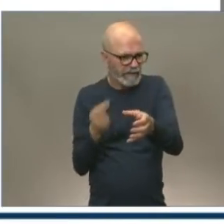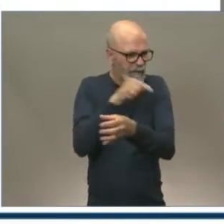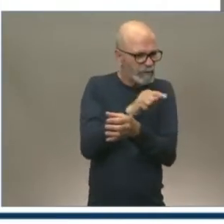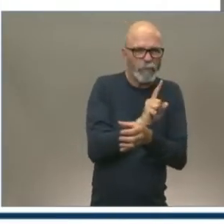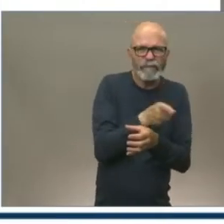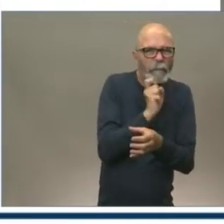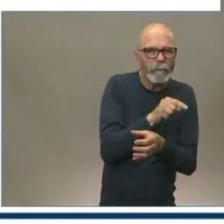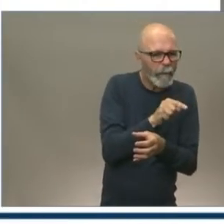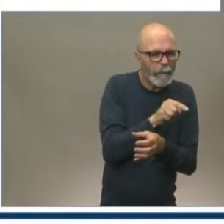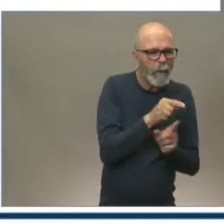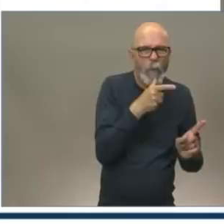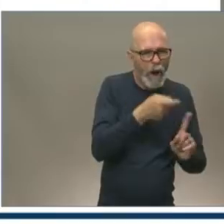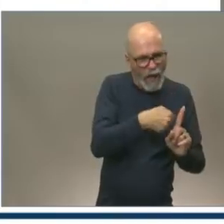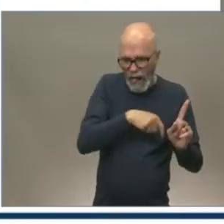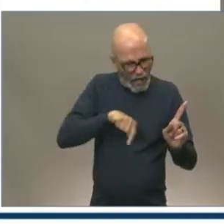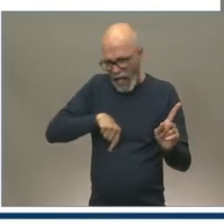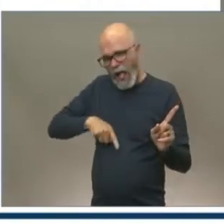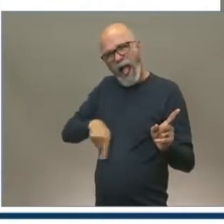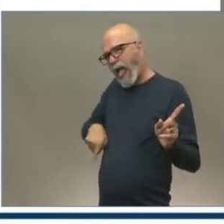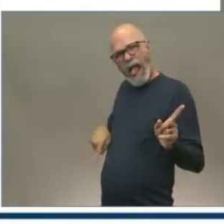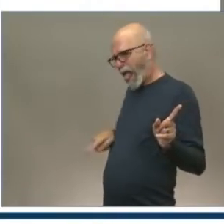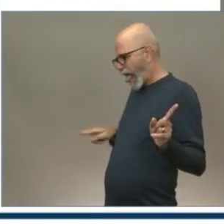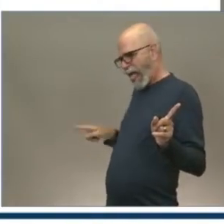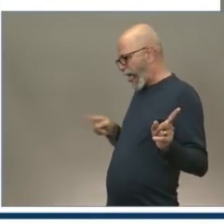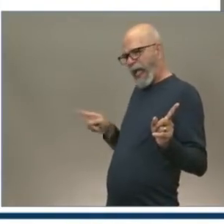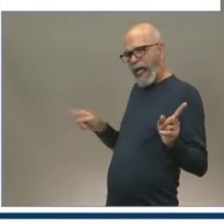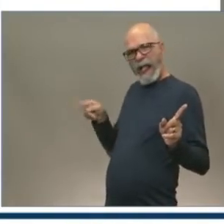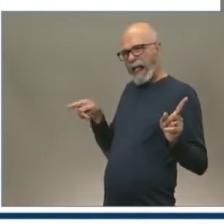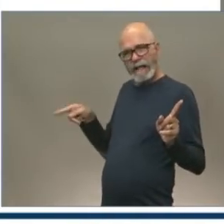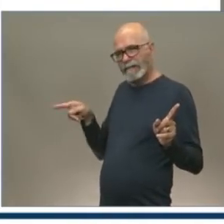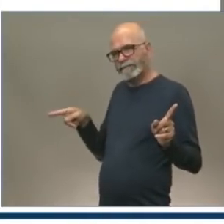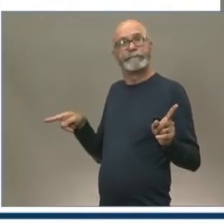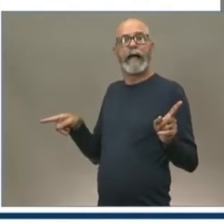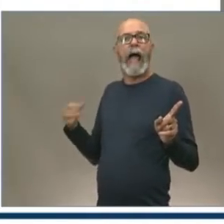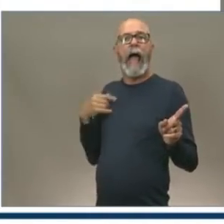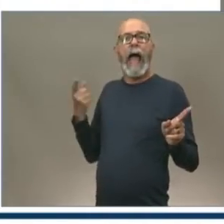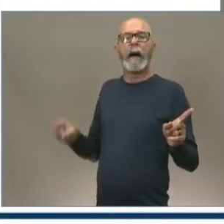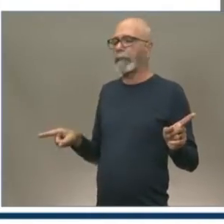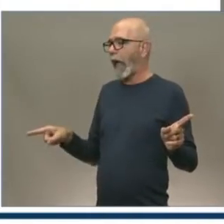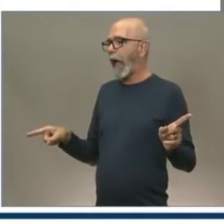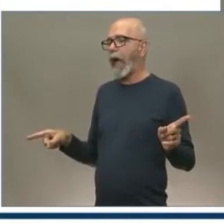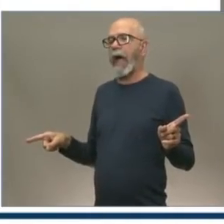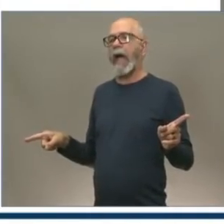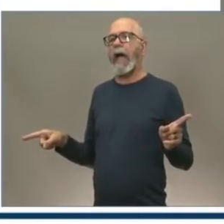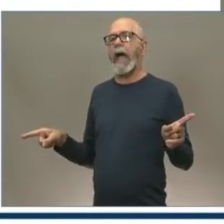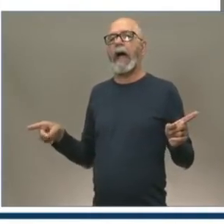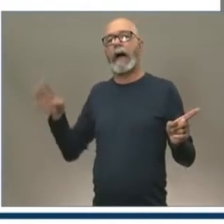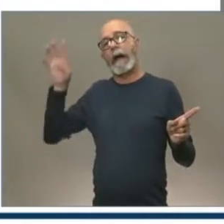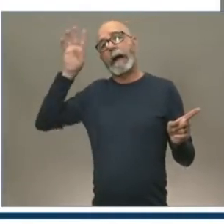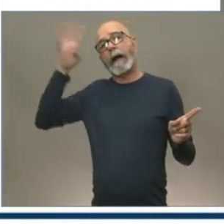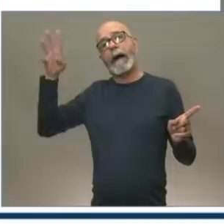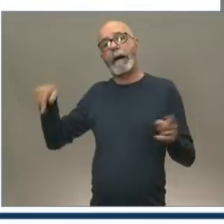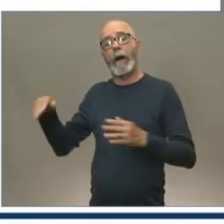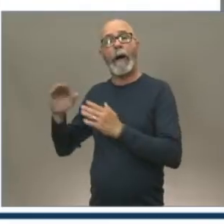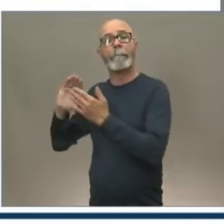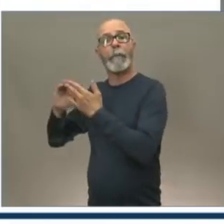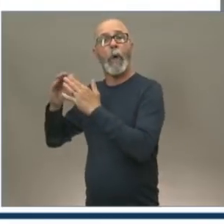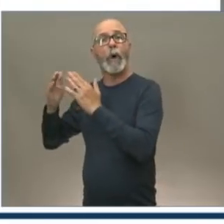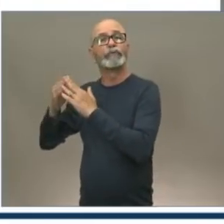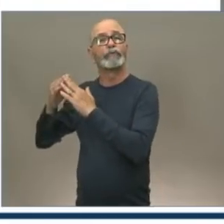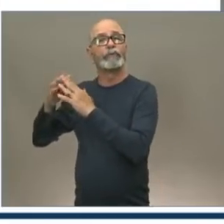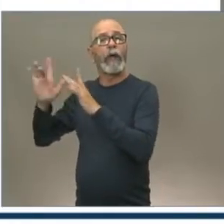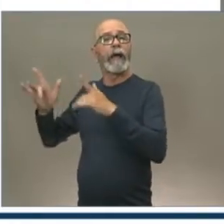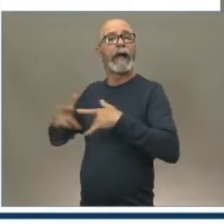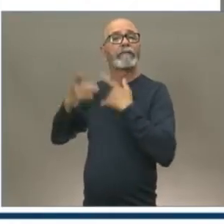through one or two chains of transmission to an event that happened in a community where